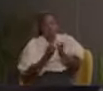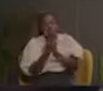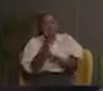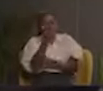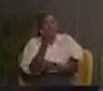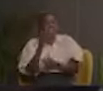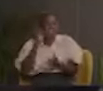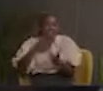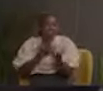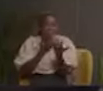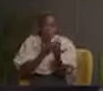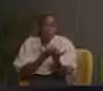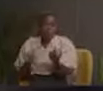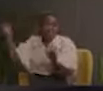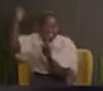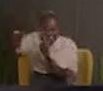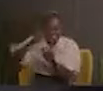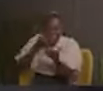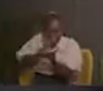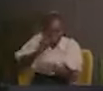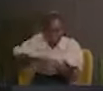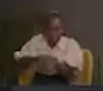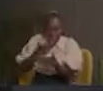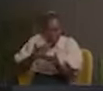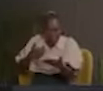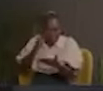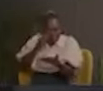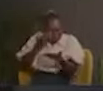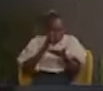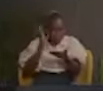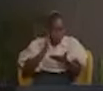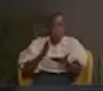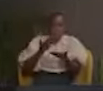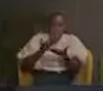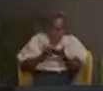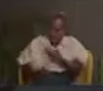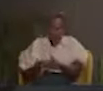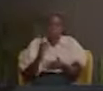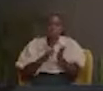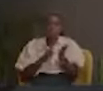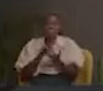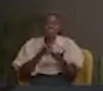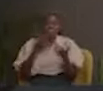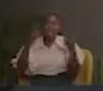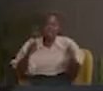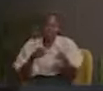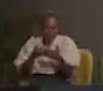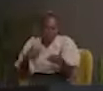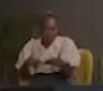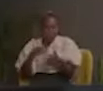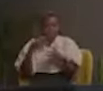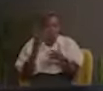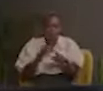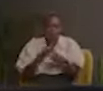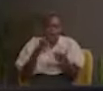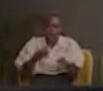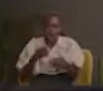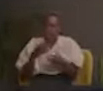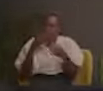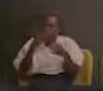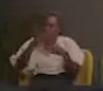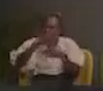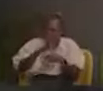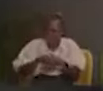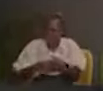time, she will give birth with honor. There are times it can happen before, it can happen after. But the most important thing is that she will